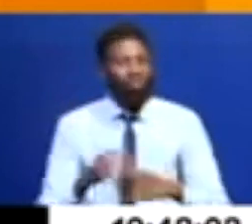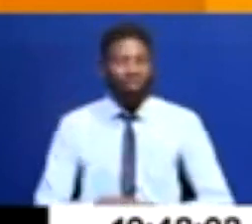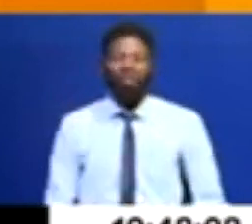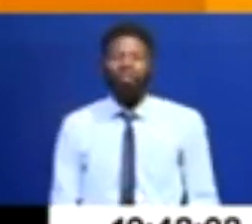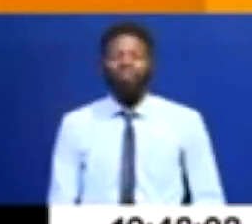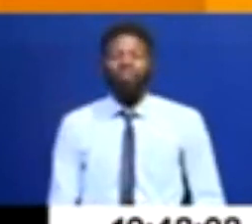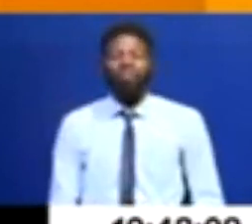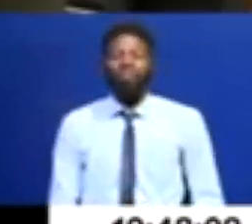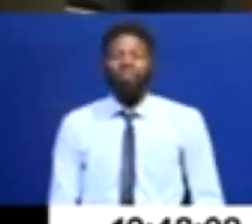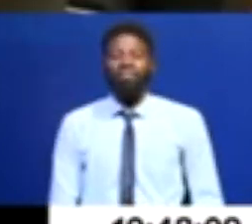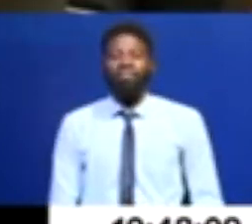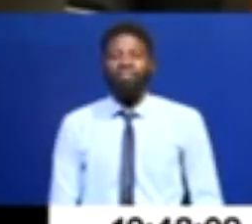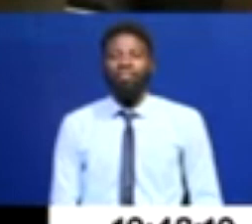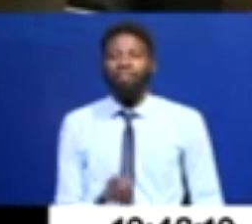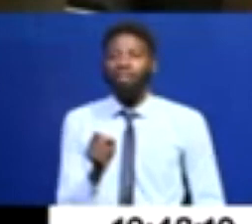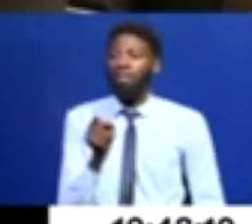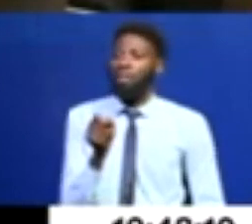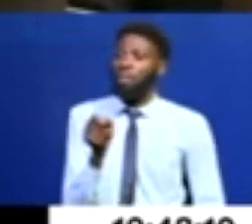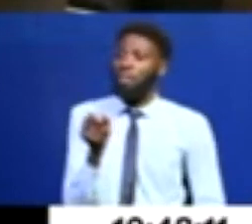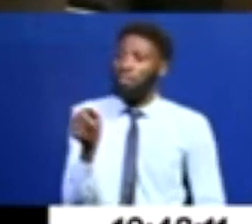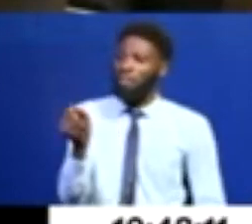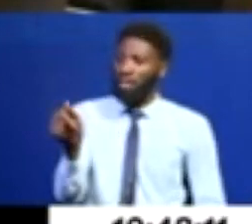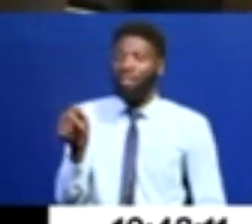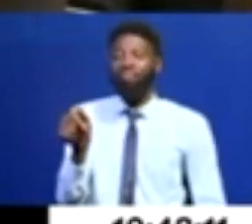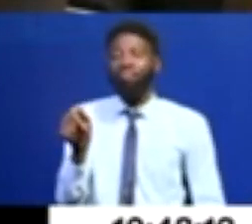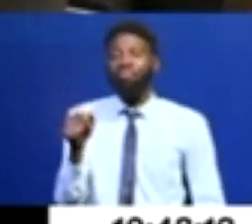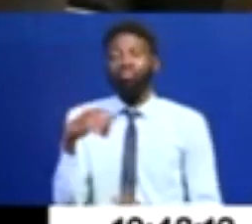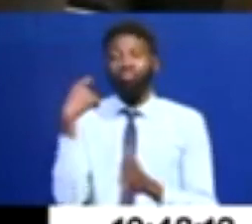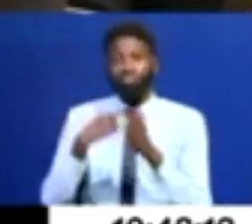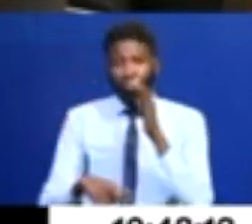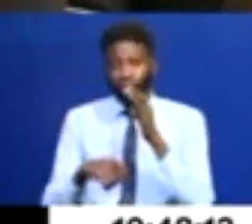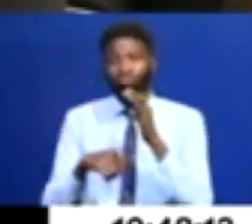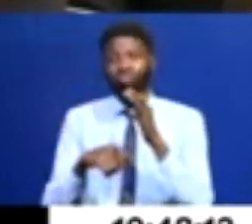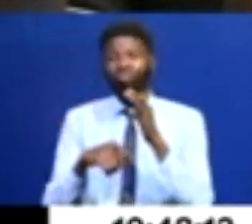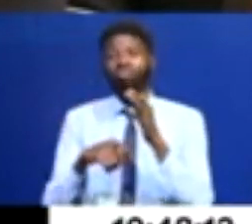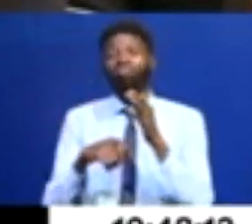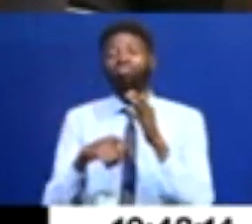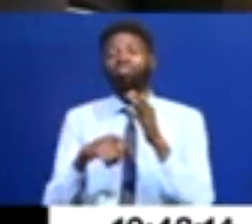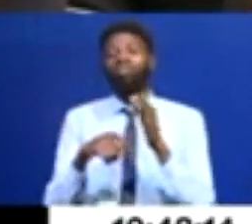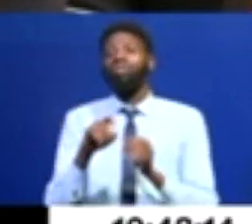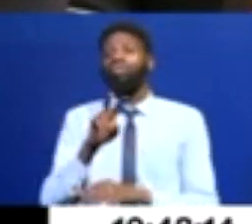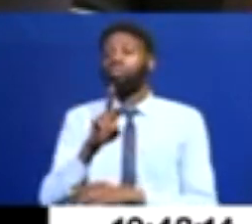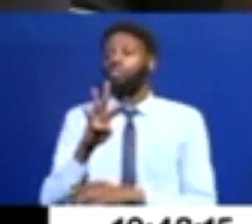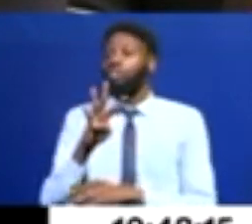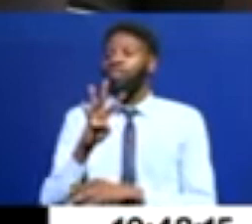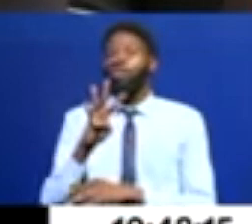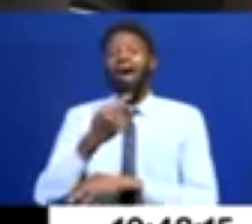the payment of excise duty within 24 hours of closure of a transaction.